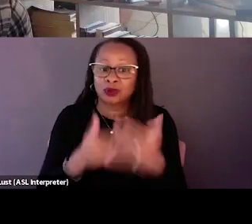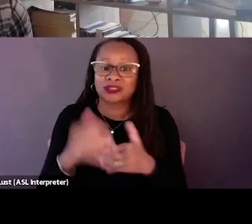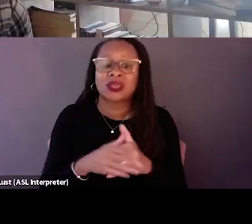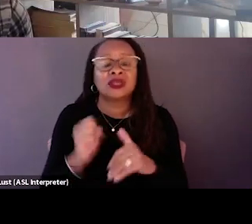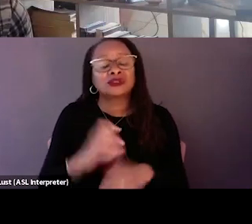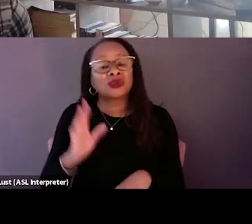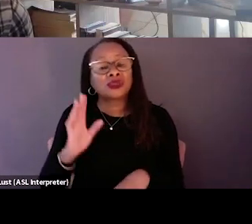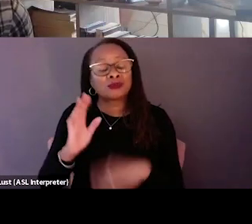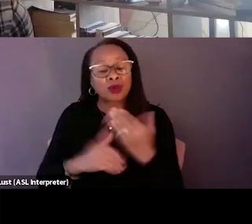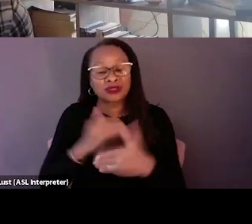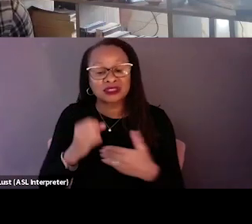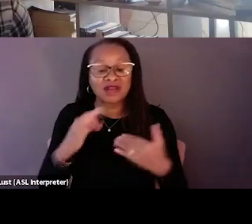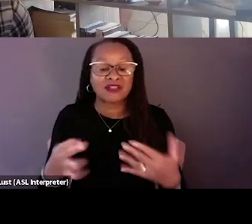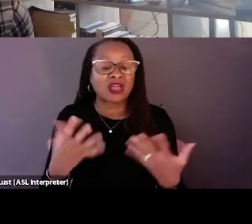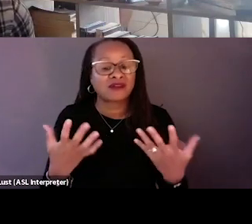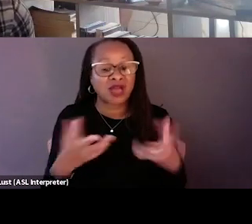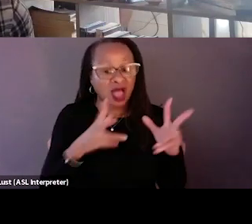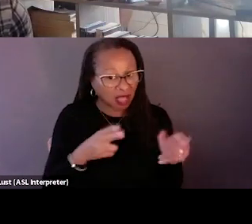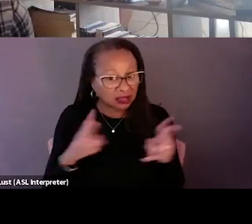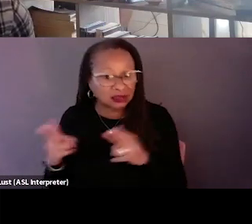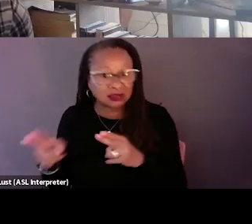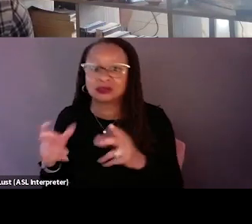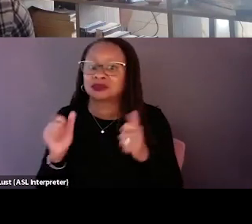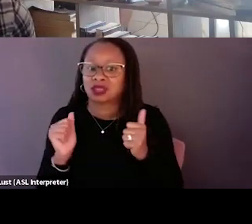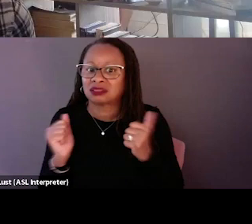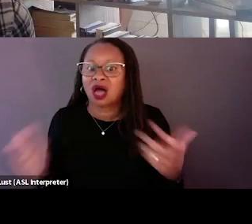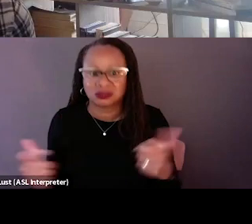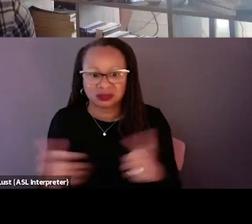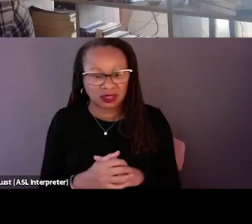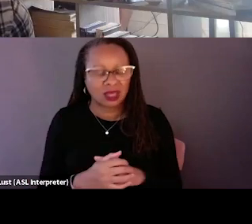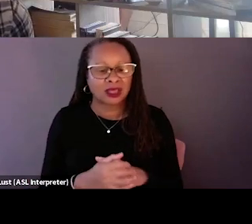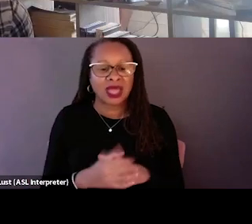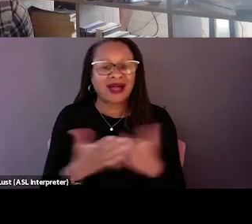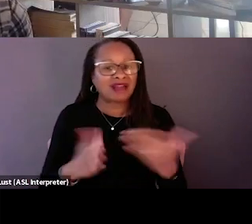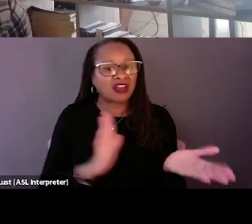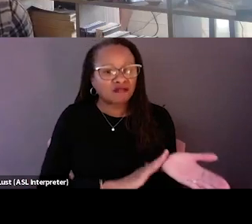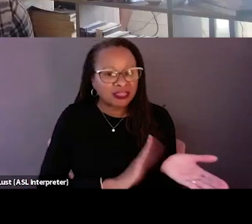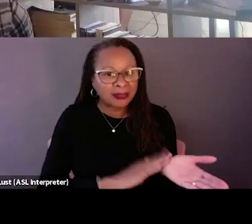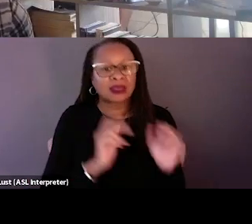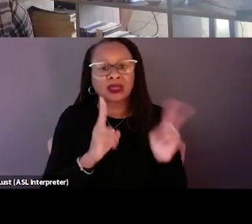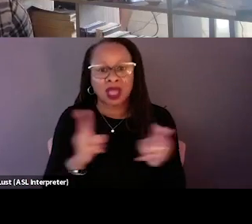of, there are a lot of cuts here, and there are a lot of rhythmic cuts,